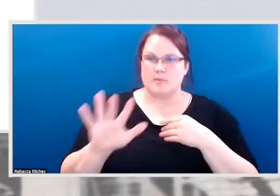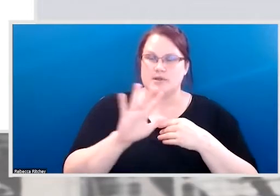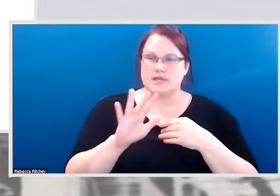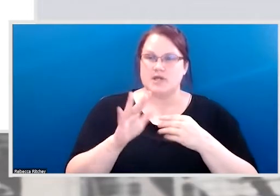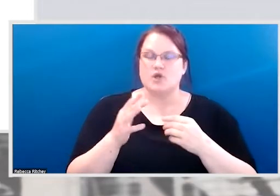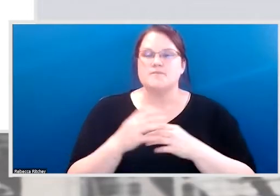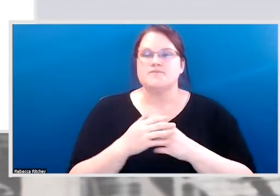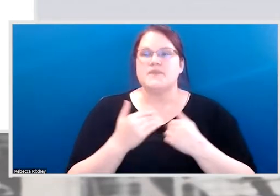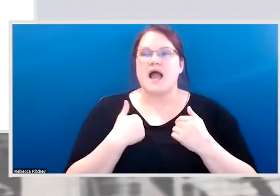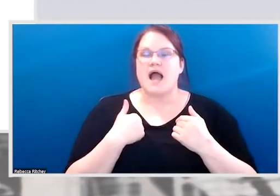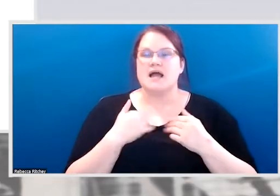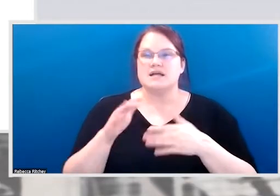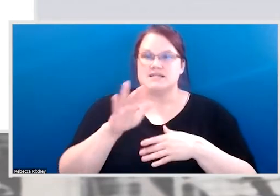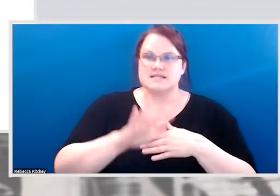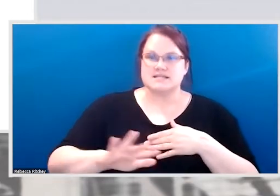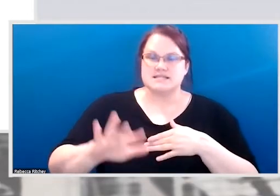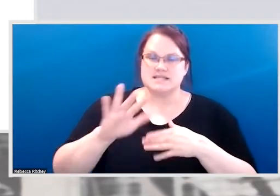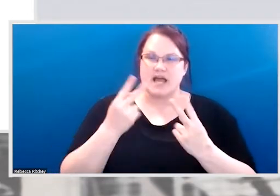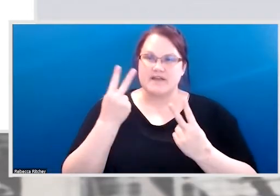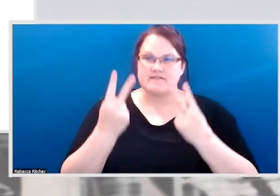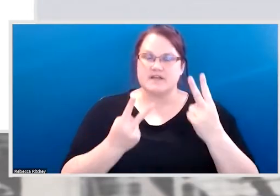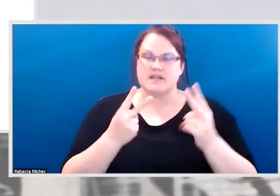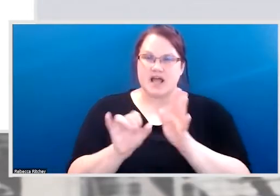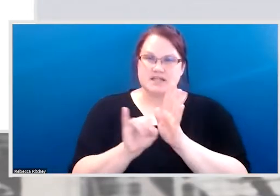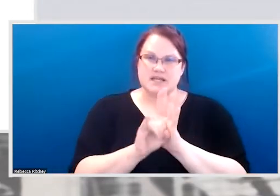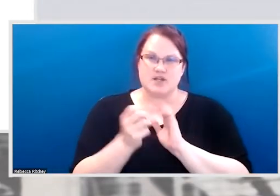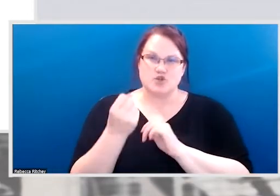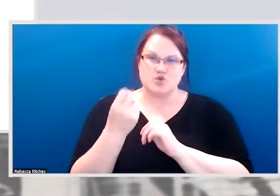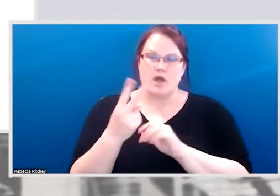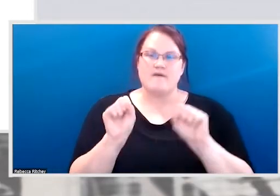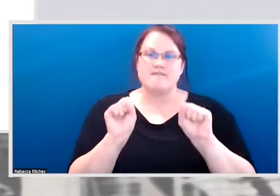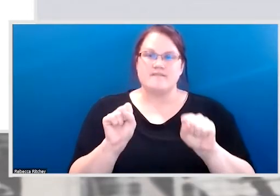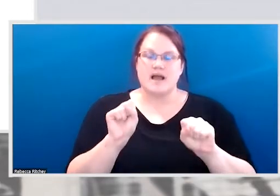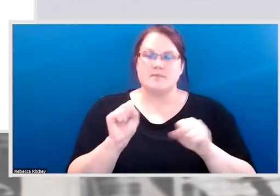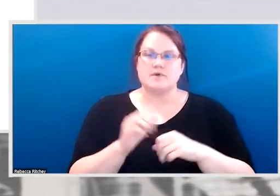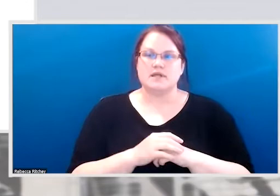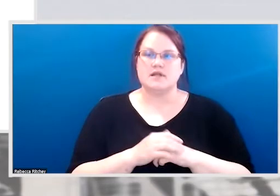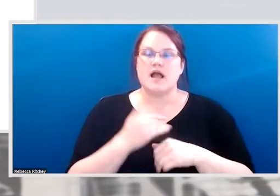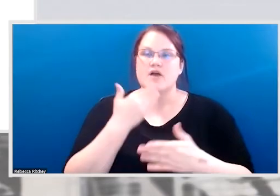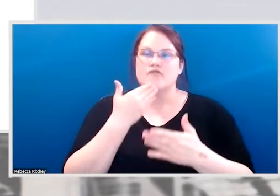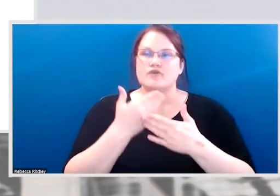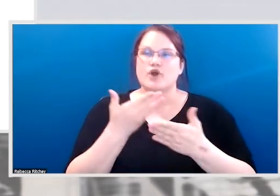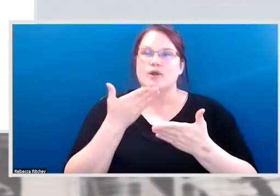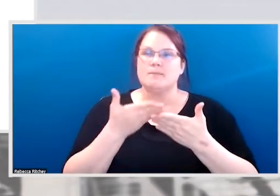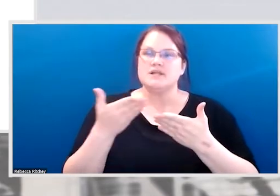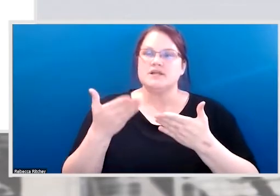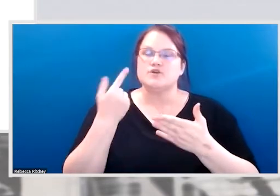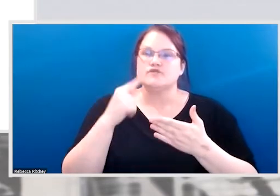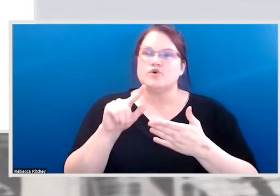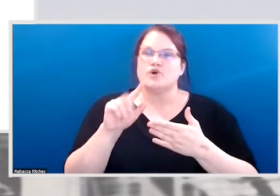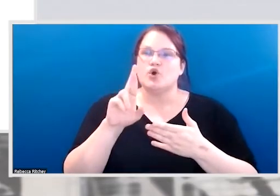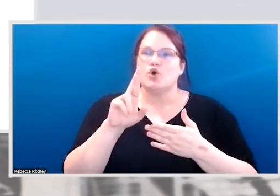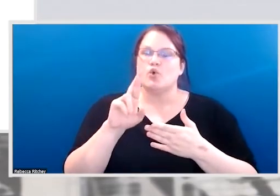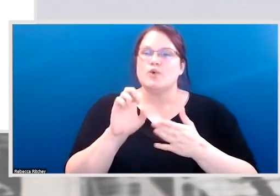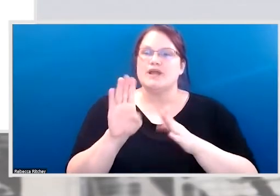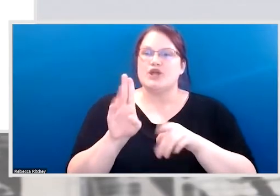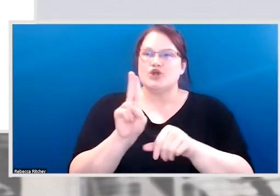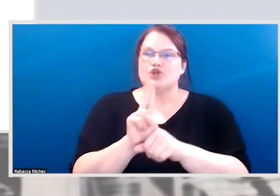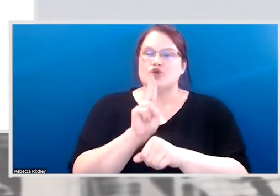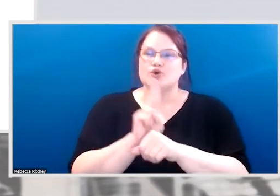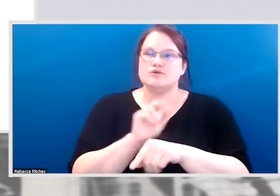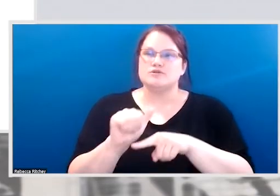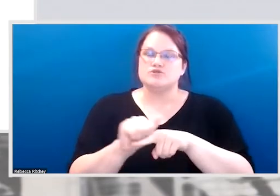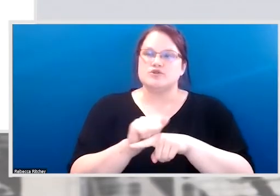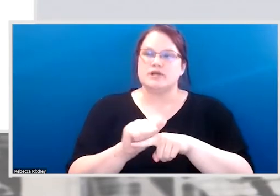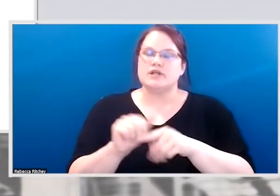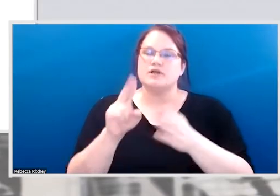with Construction Junction. We've identified 12 viable candidates that have good materials for reuse and trained our demolition